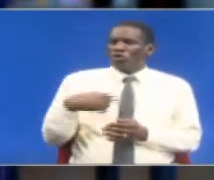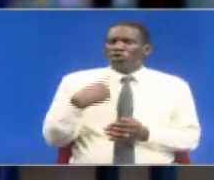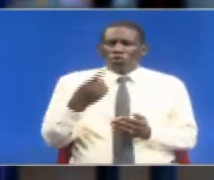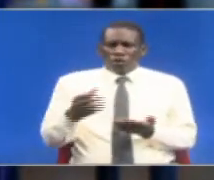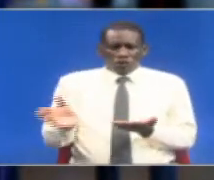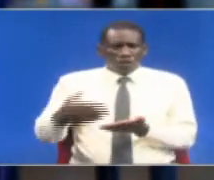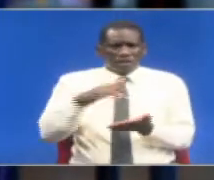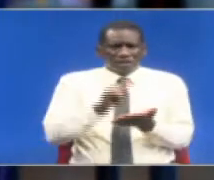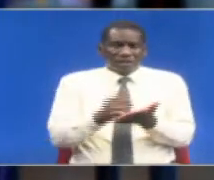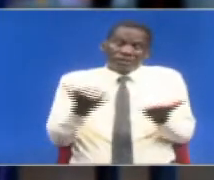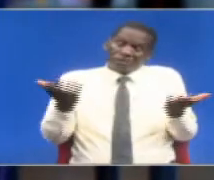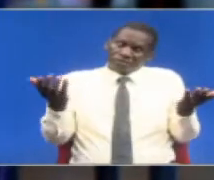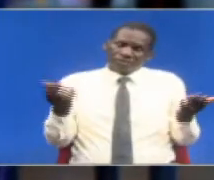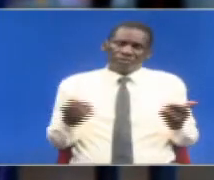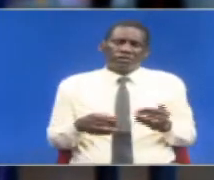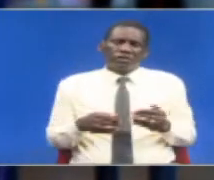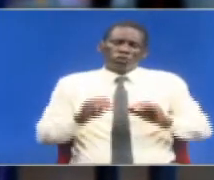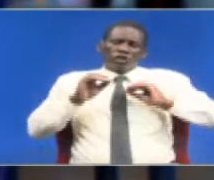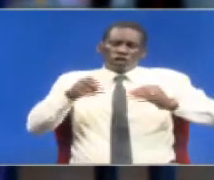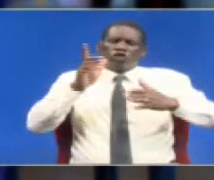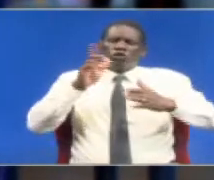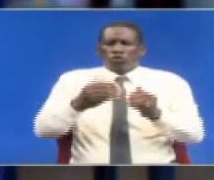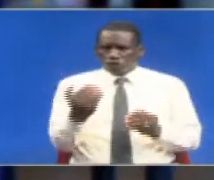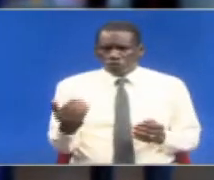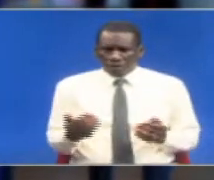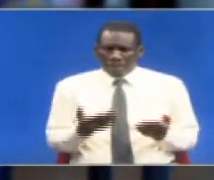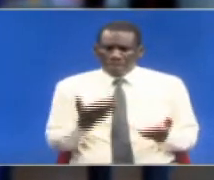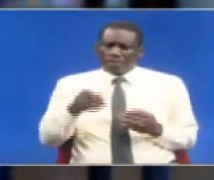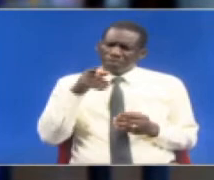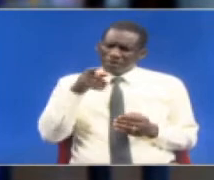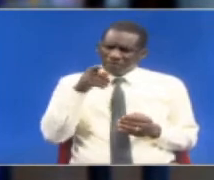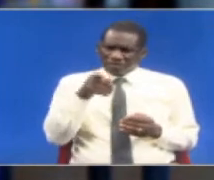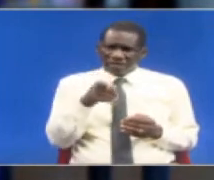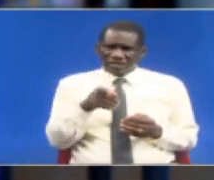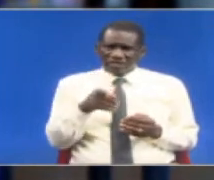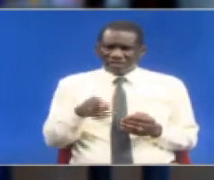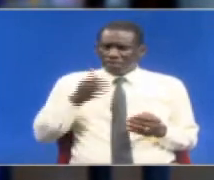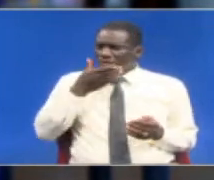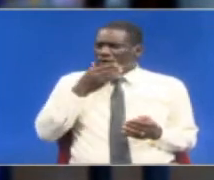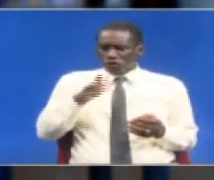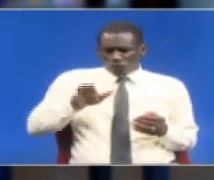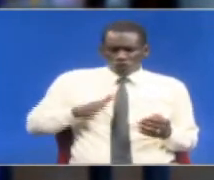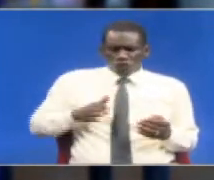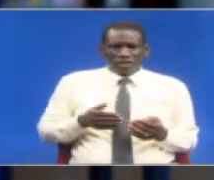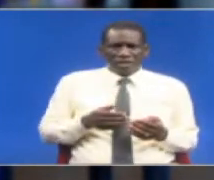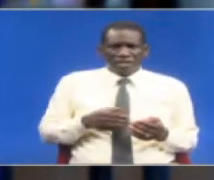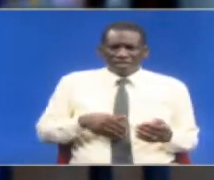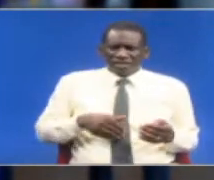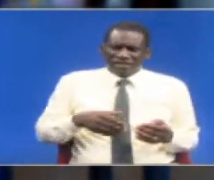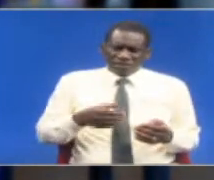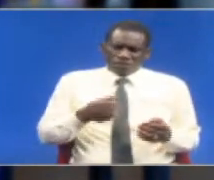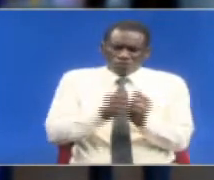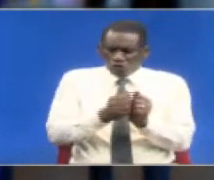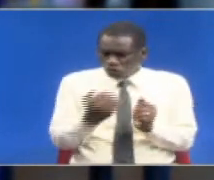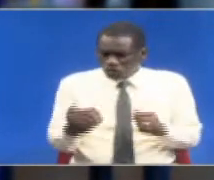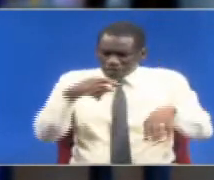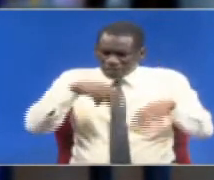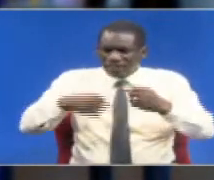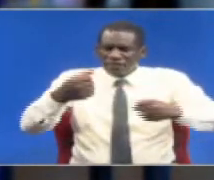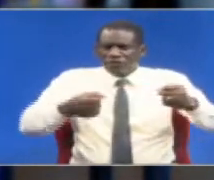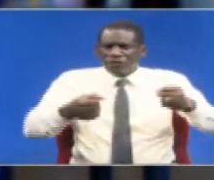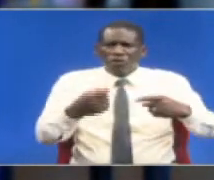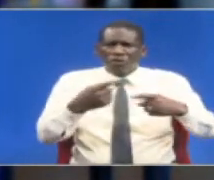that? What are we teaching our kids? Probably this man or this woman is ferrying kids in his car or her car, but